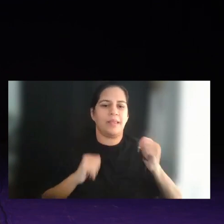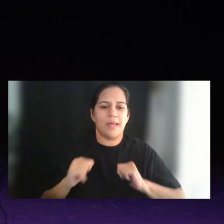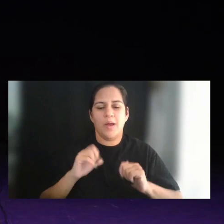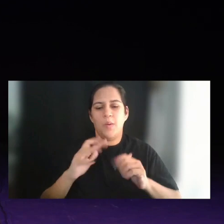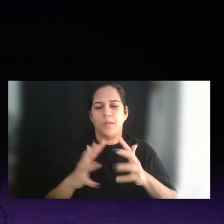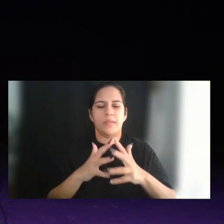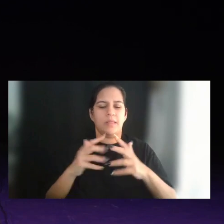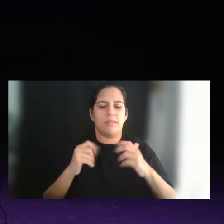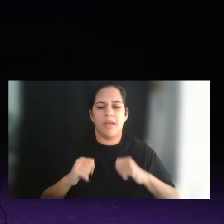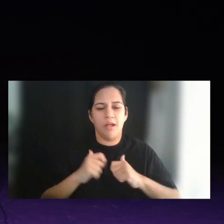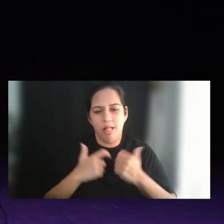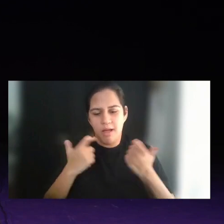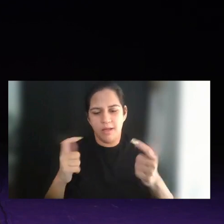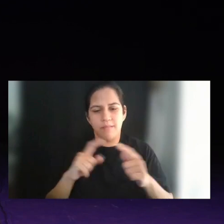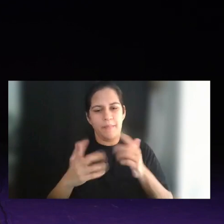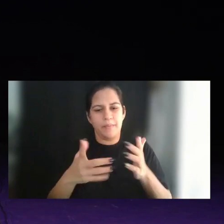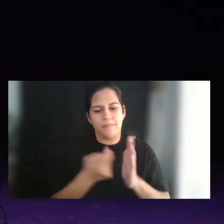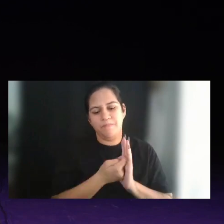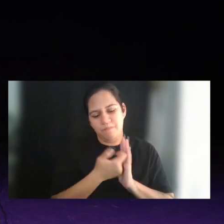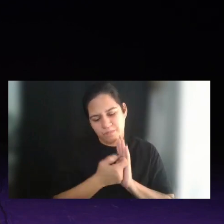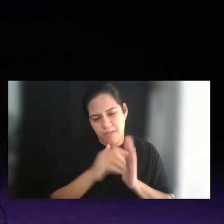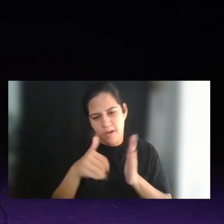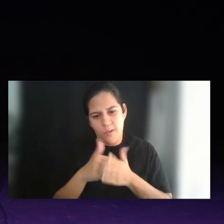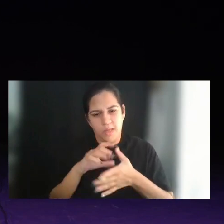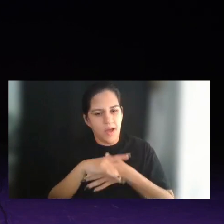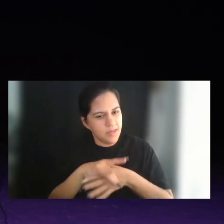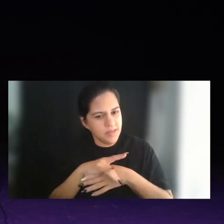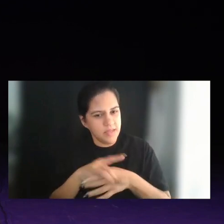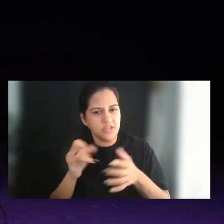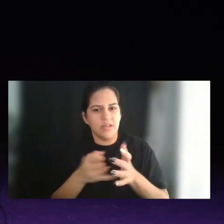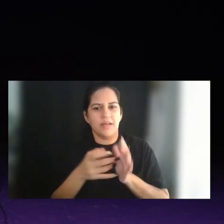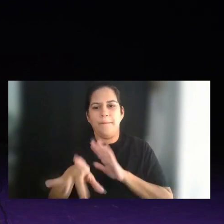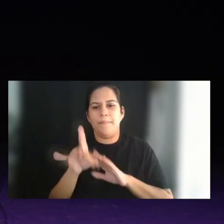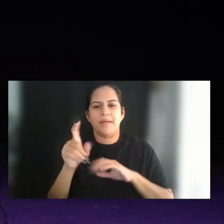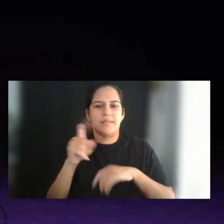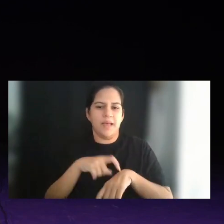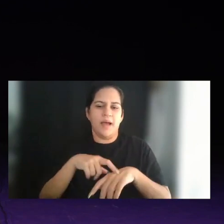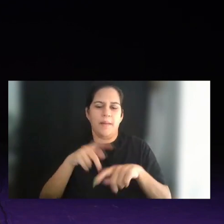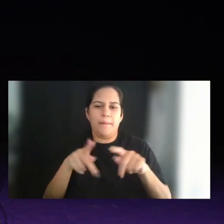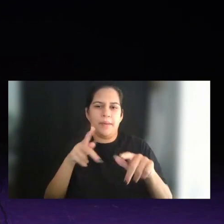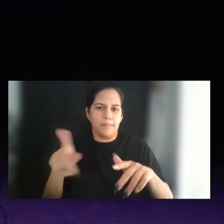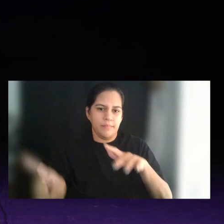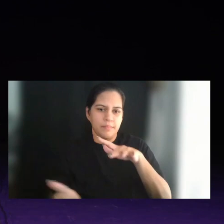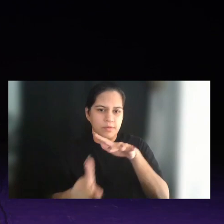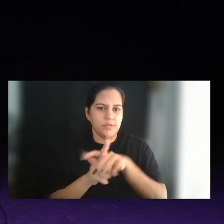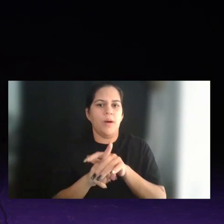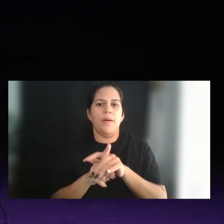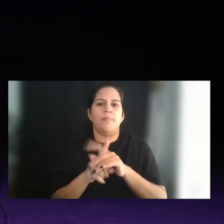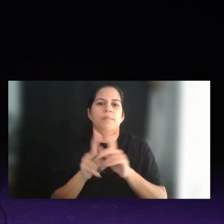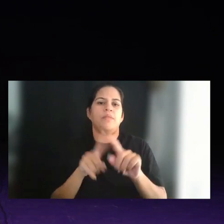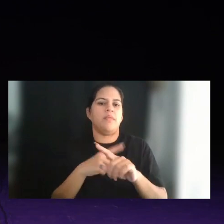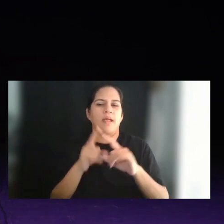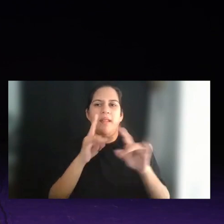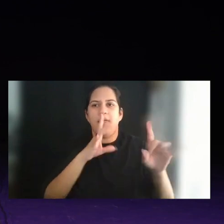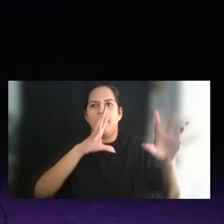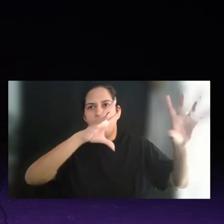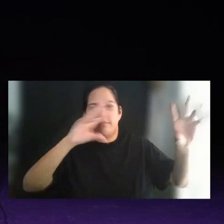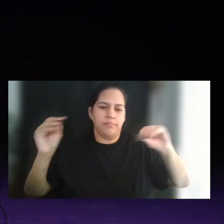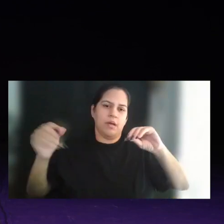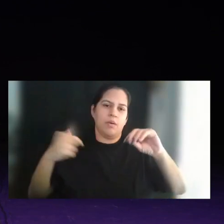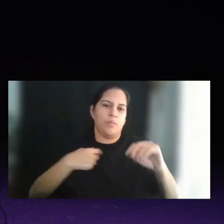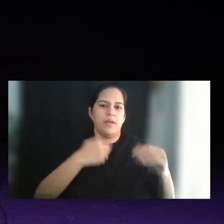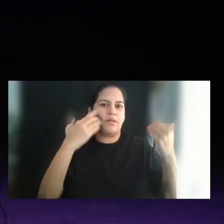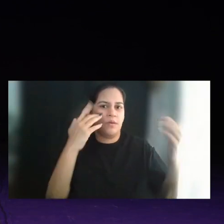you could get rid of all the context, just pick a time slot, people show up, and then the lights go down, and we don't know what we're gonna see.